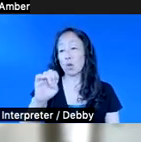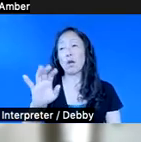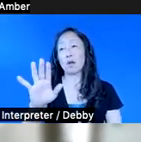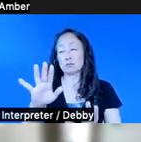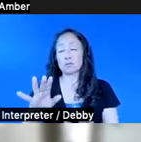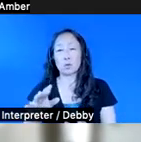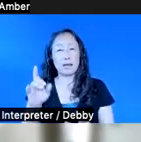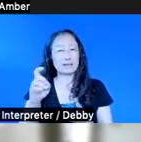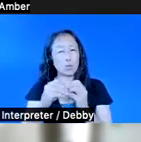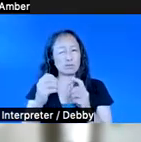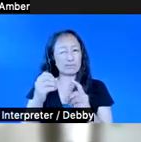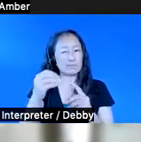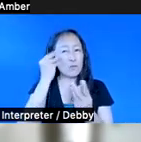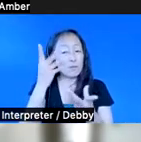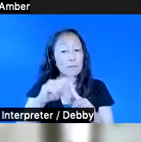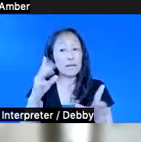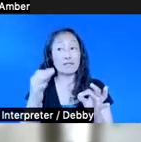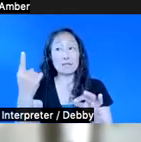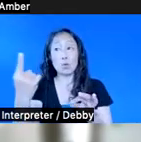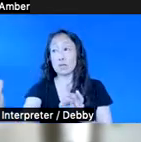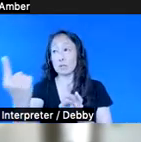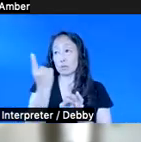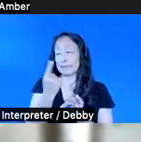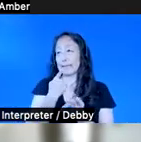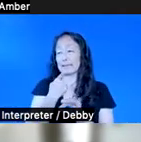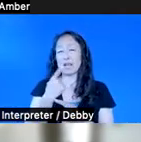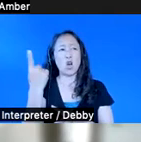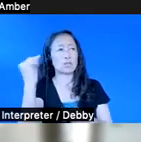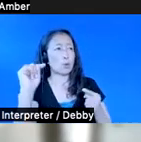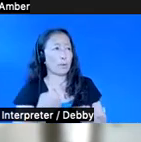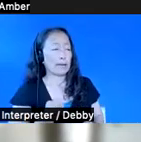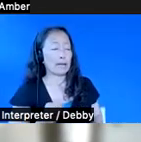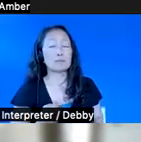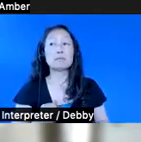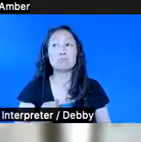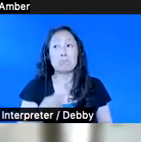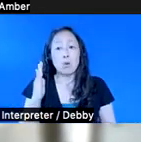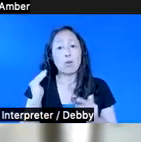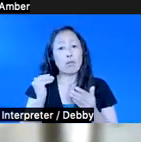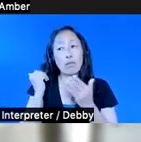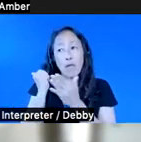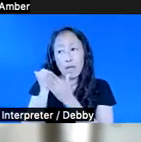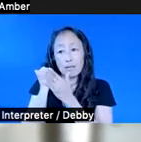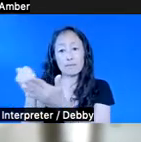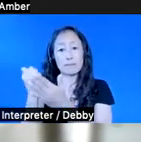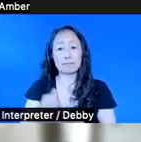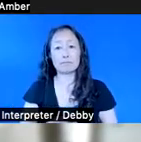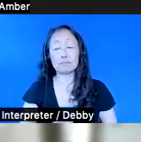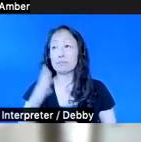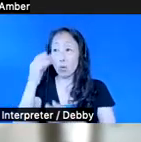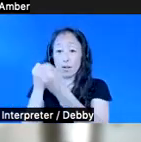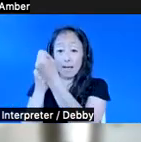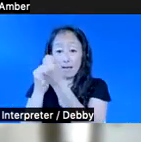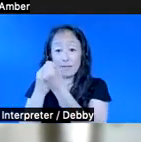someone, perpetrated harm against me, I'm going to help them and I'm going to advocate for